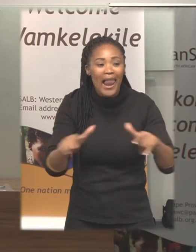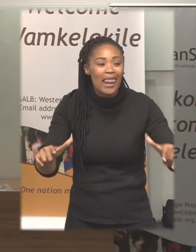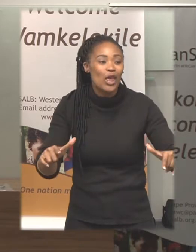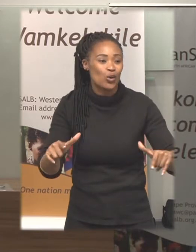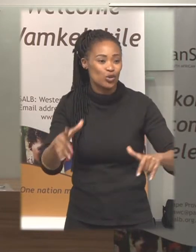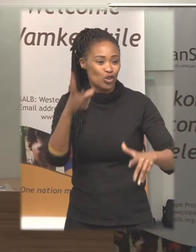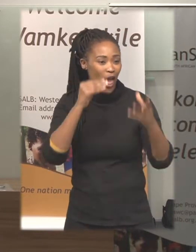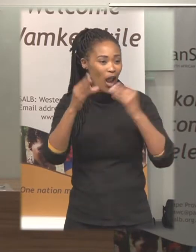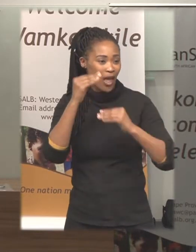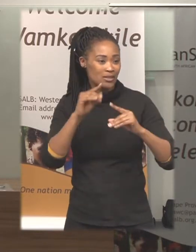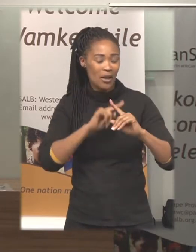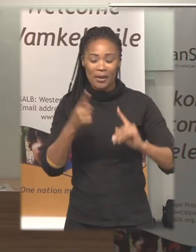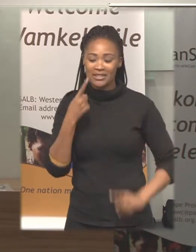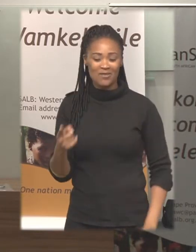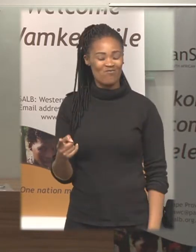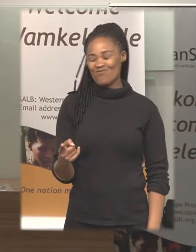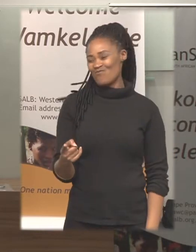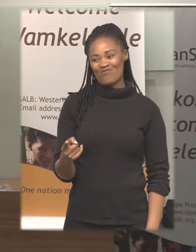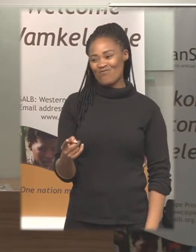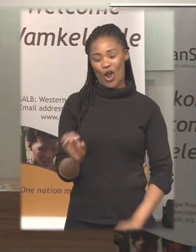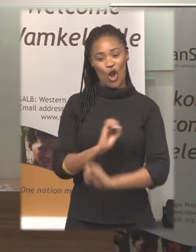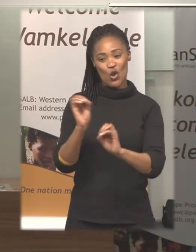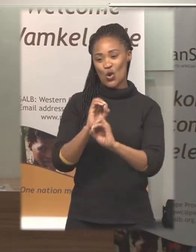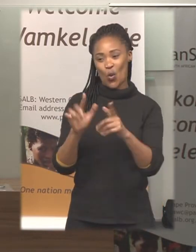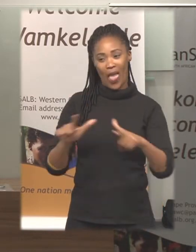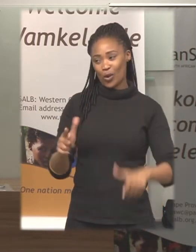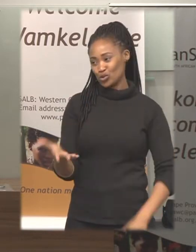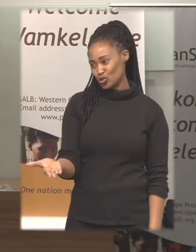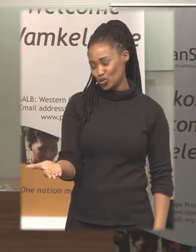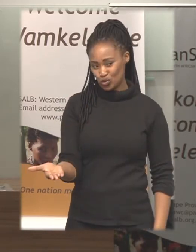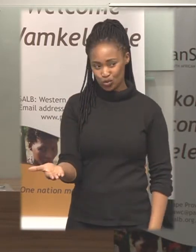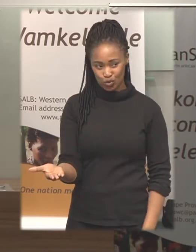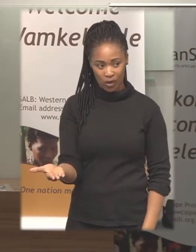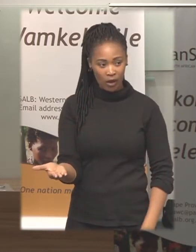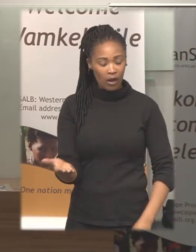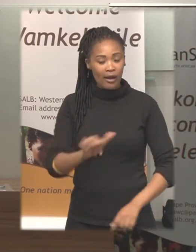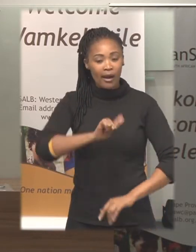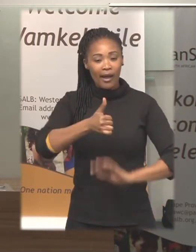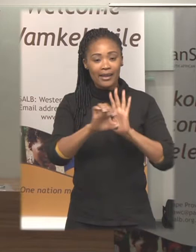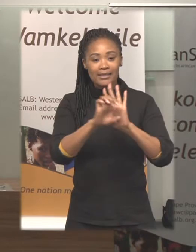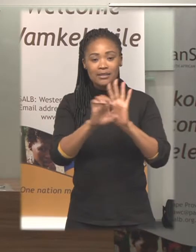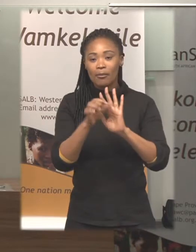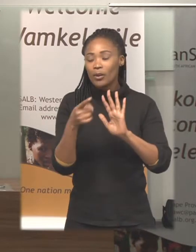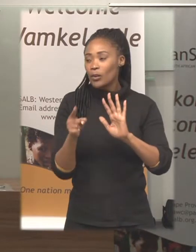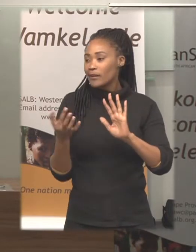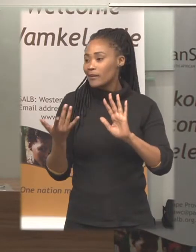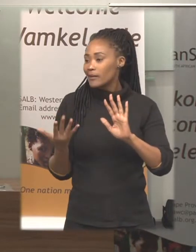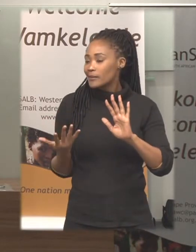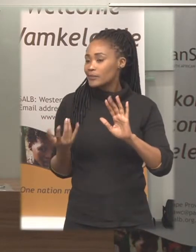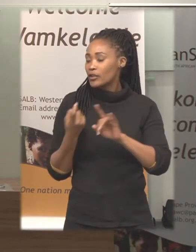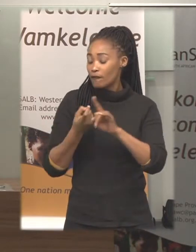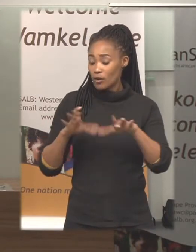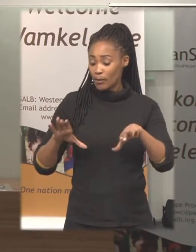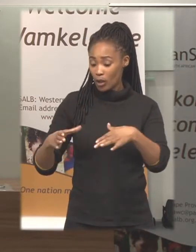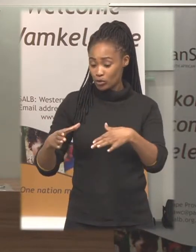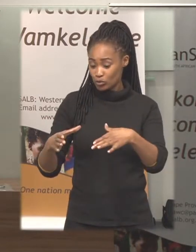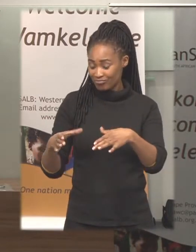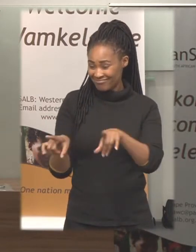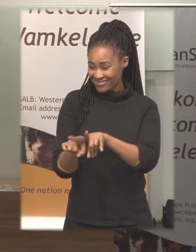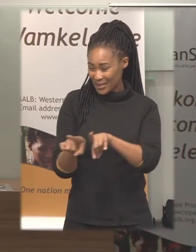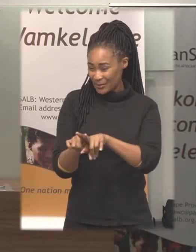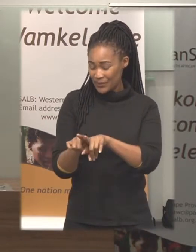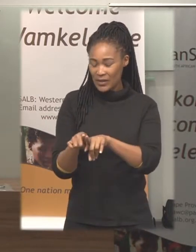child is treated as deficient, as having no language. In another example from that classroom,